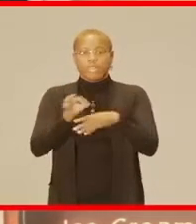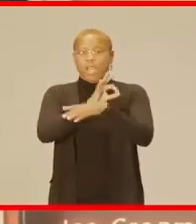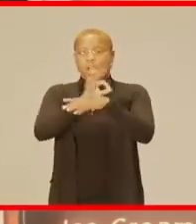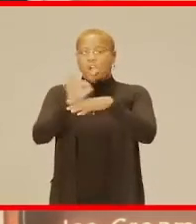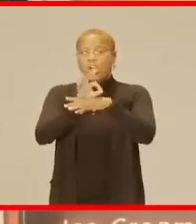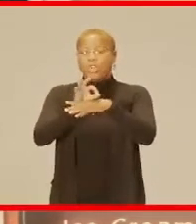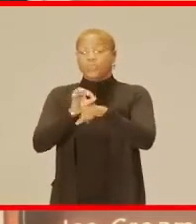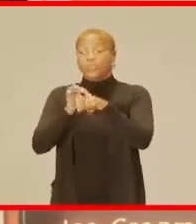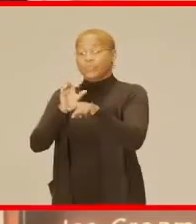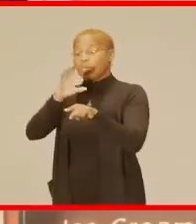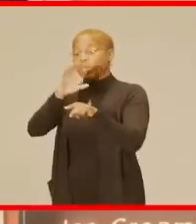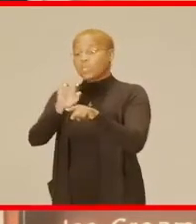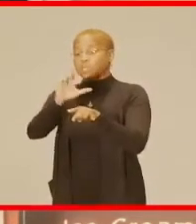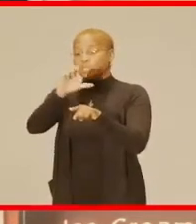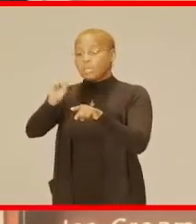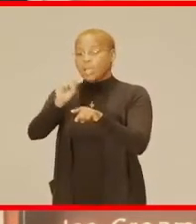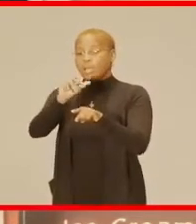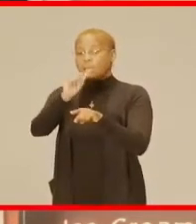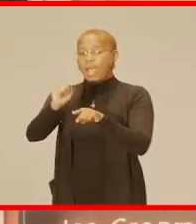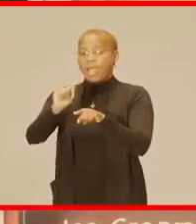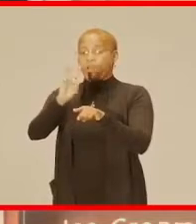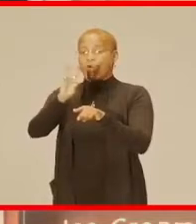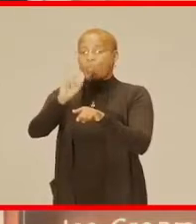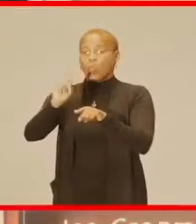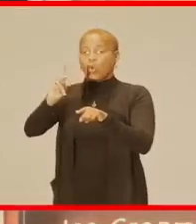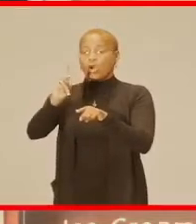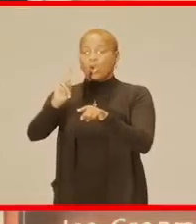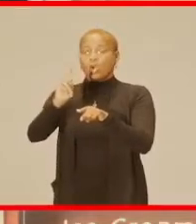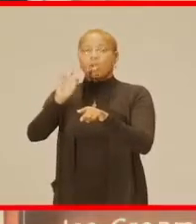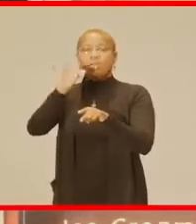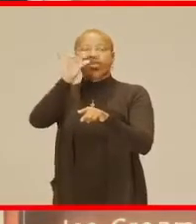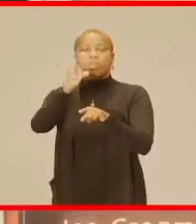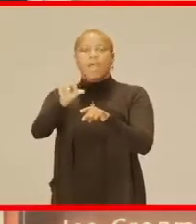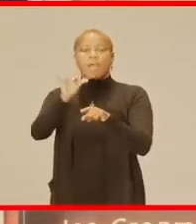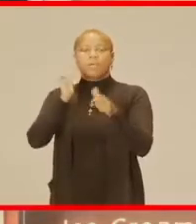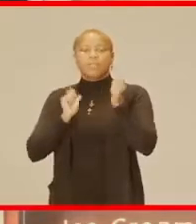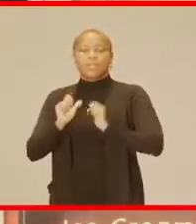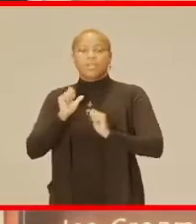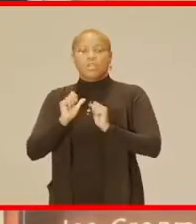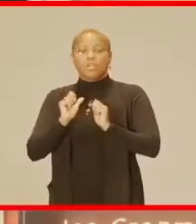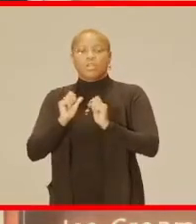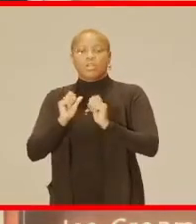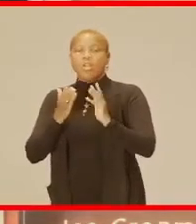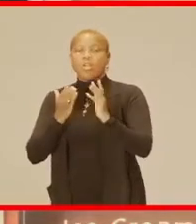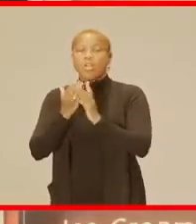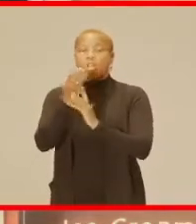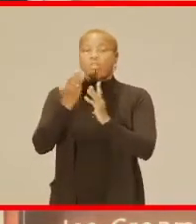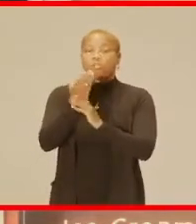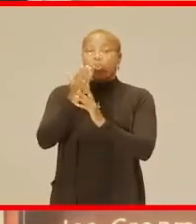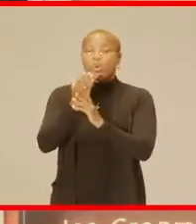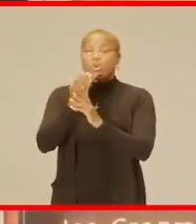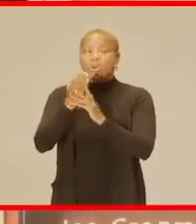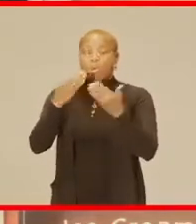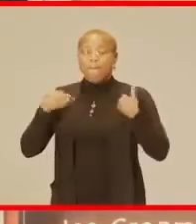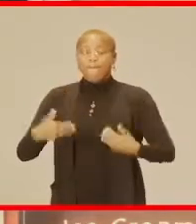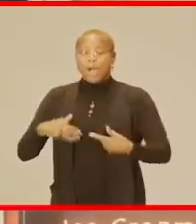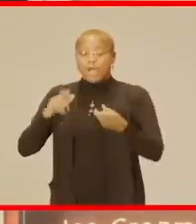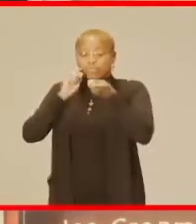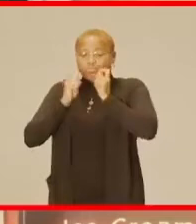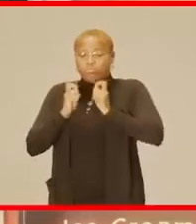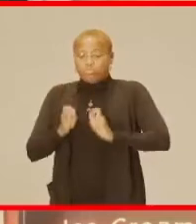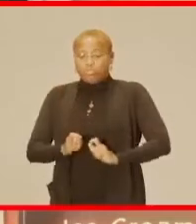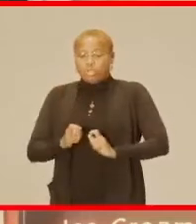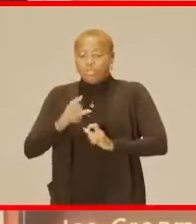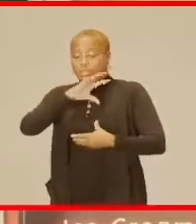Cells at Work is an anime series that, through anthropomorphic characters involving